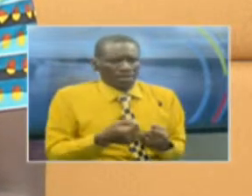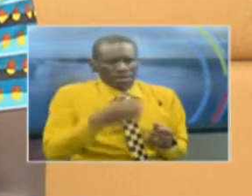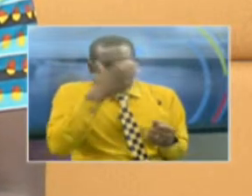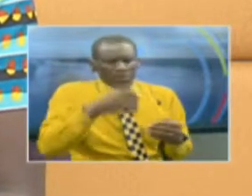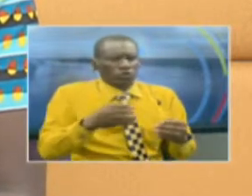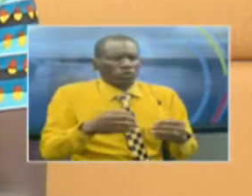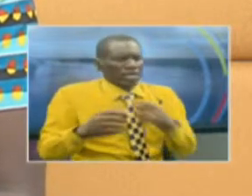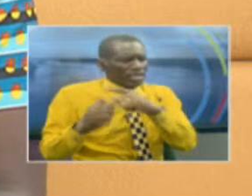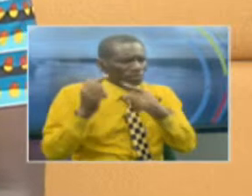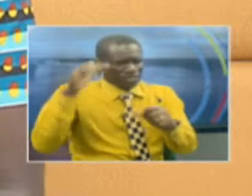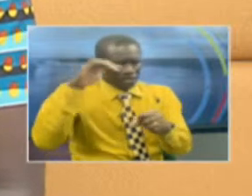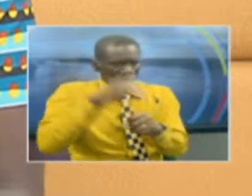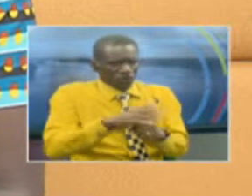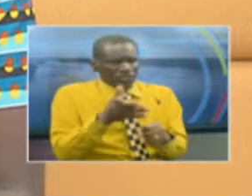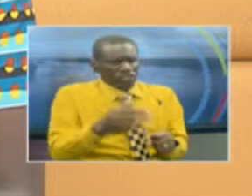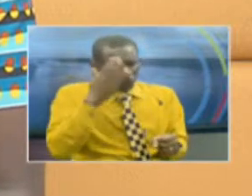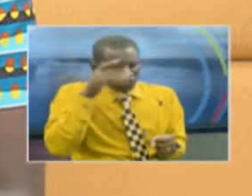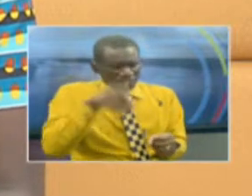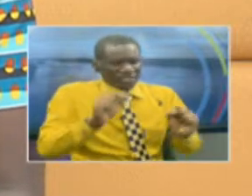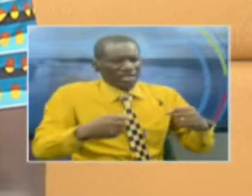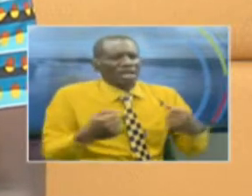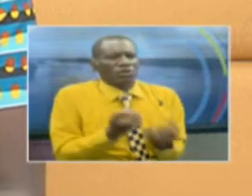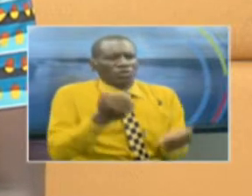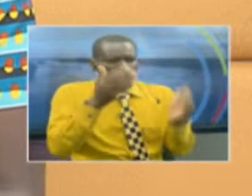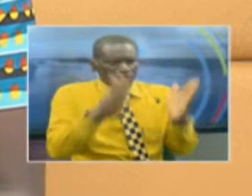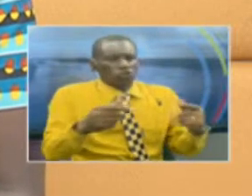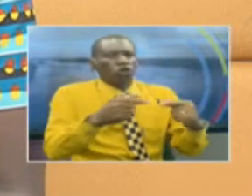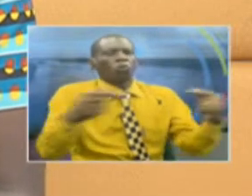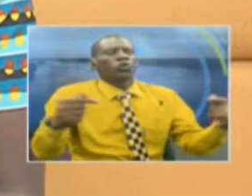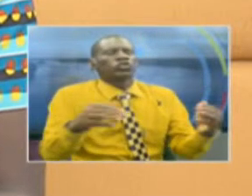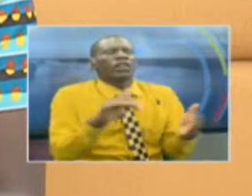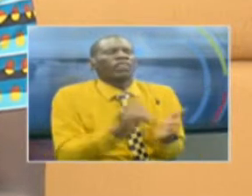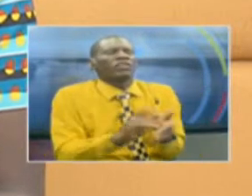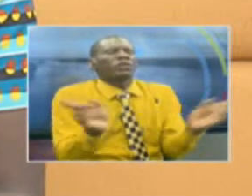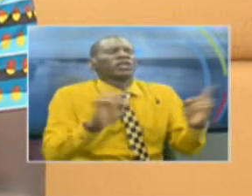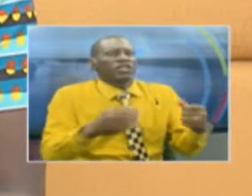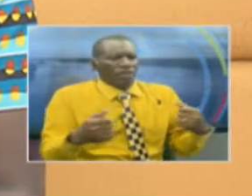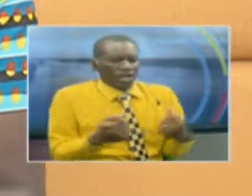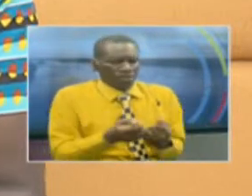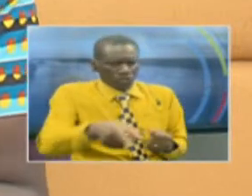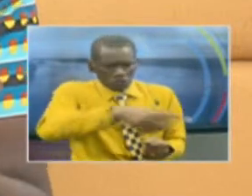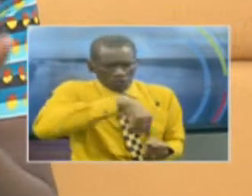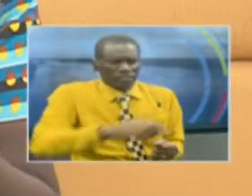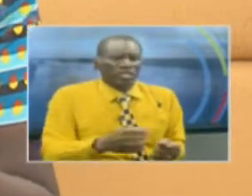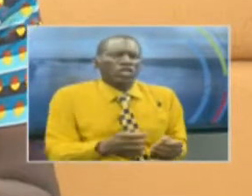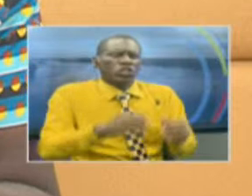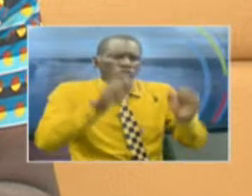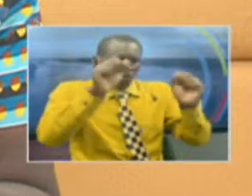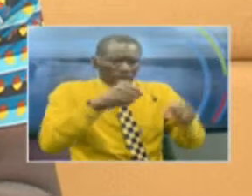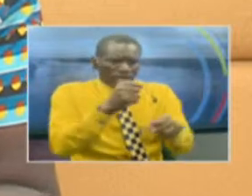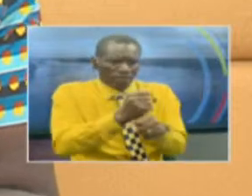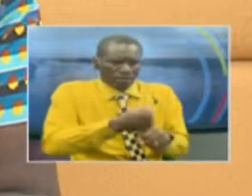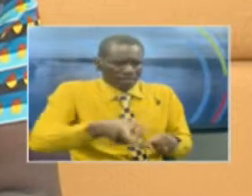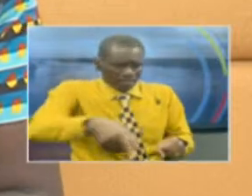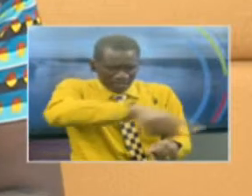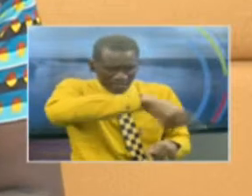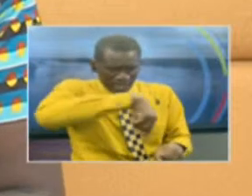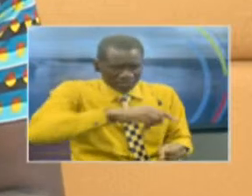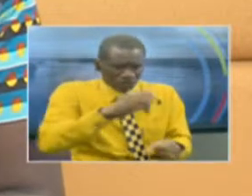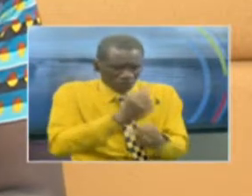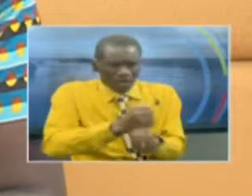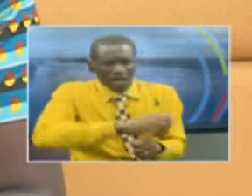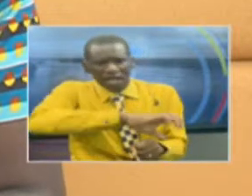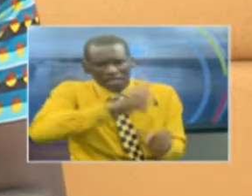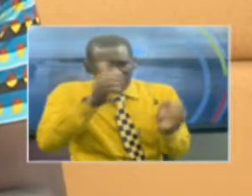loss knowing they can happen to anyone, as opposed to they can never happen to us. One can make us stuck, the other one can make